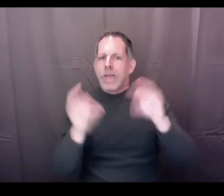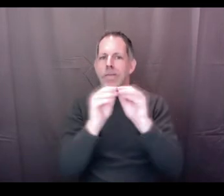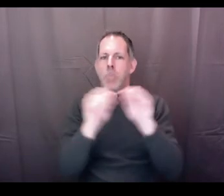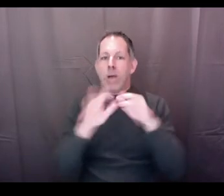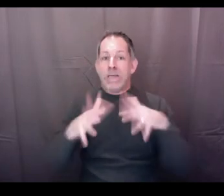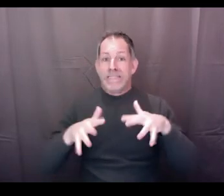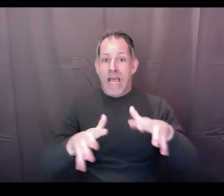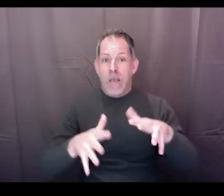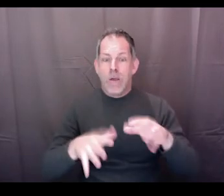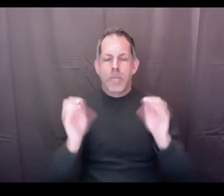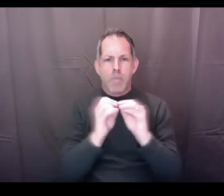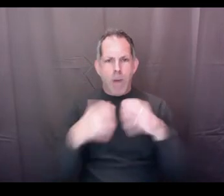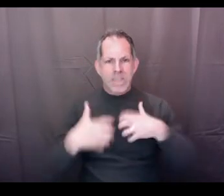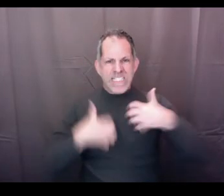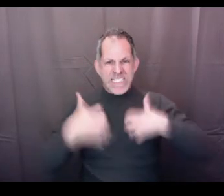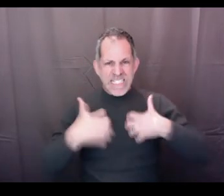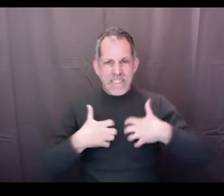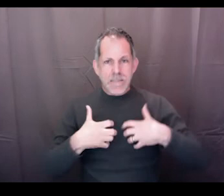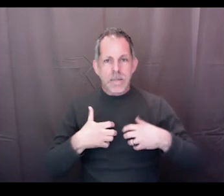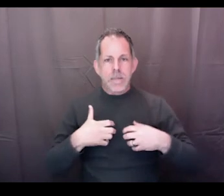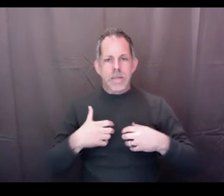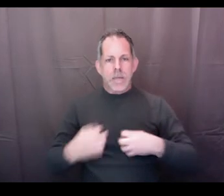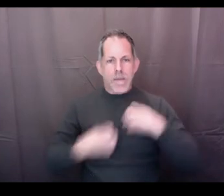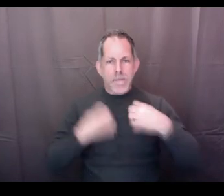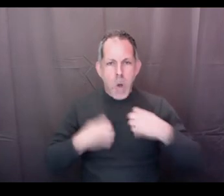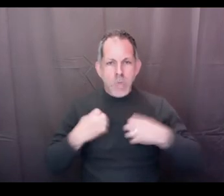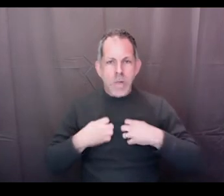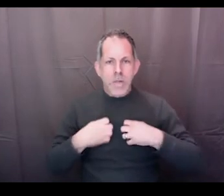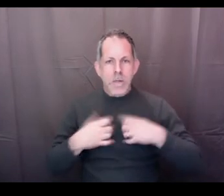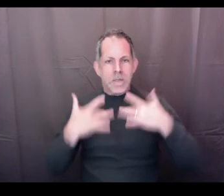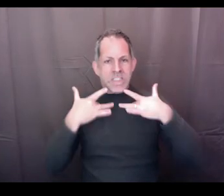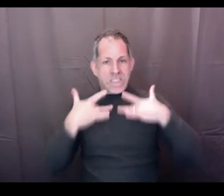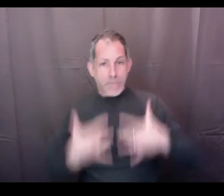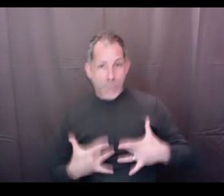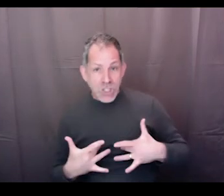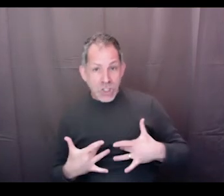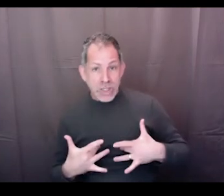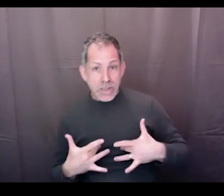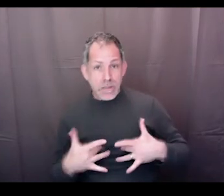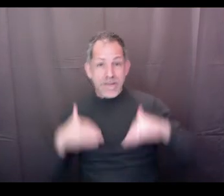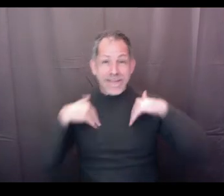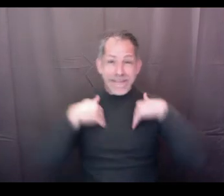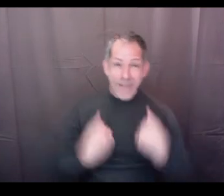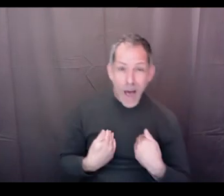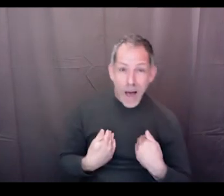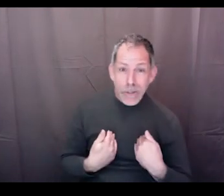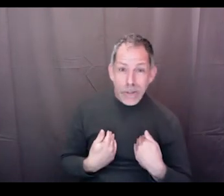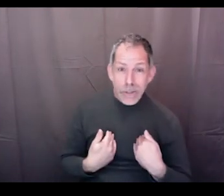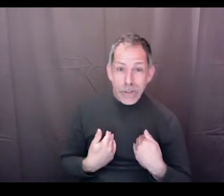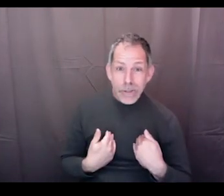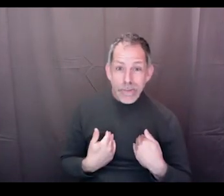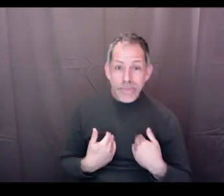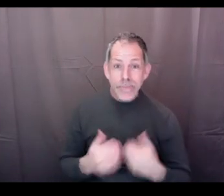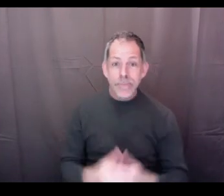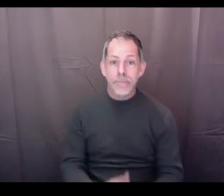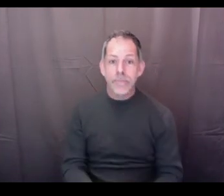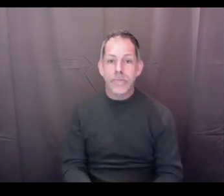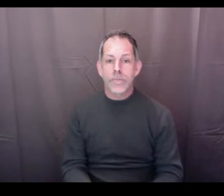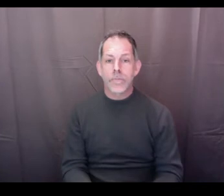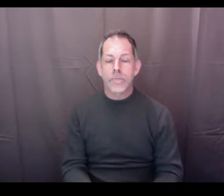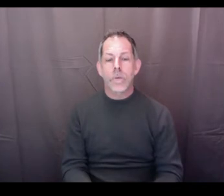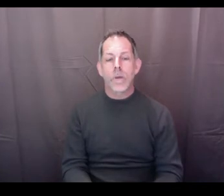to have increased irritability, emotional meltdowns, fatigue. really in